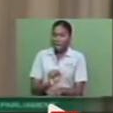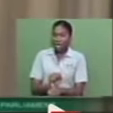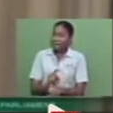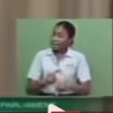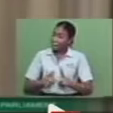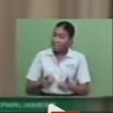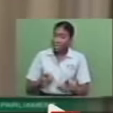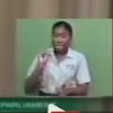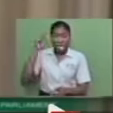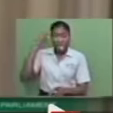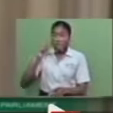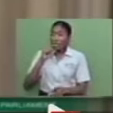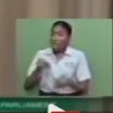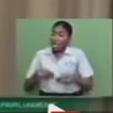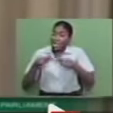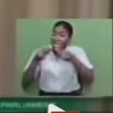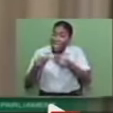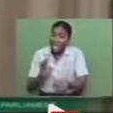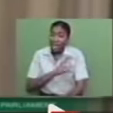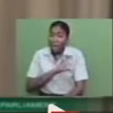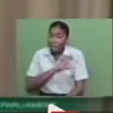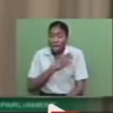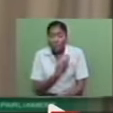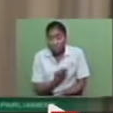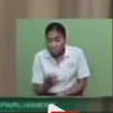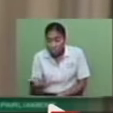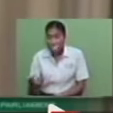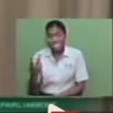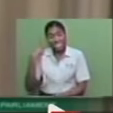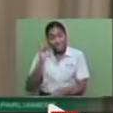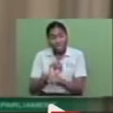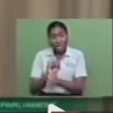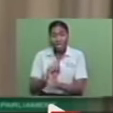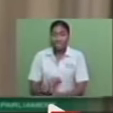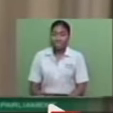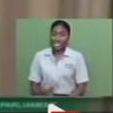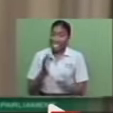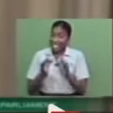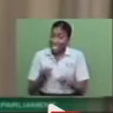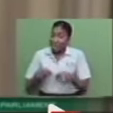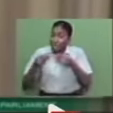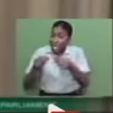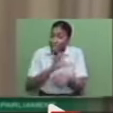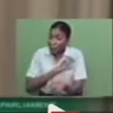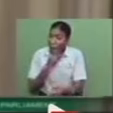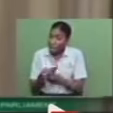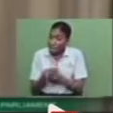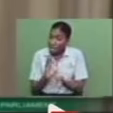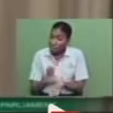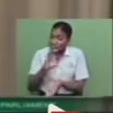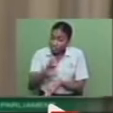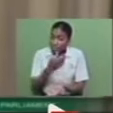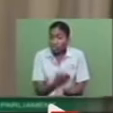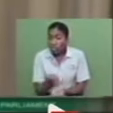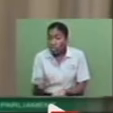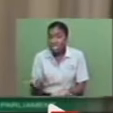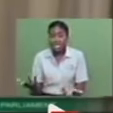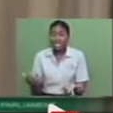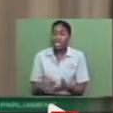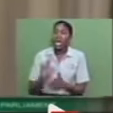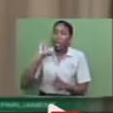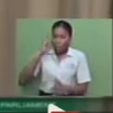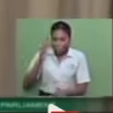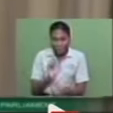If this happens now with the 0 for the vehicles, what's going to happen? When you call police to come out, where they come in? How they come in?